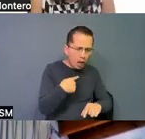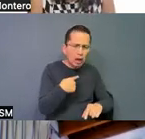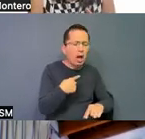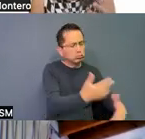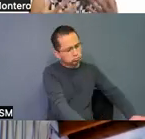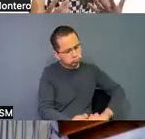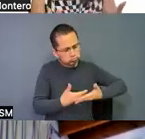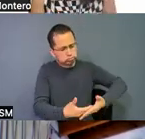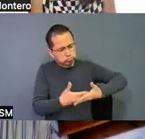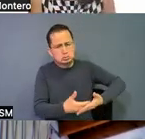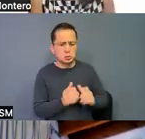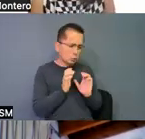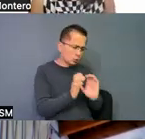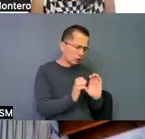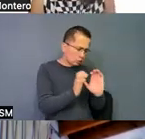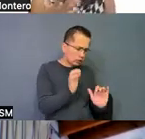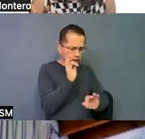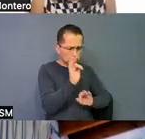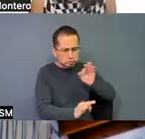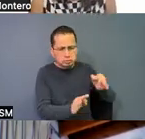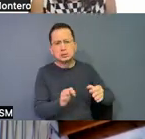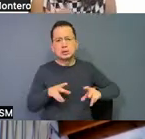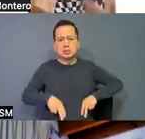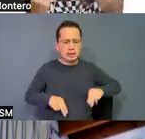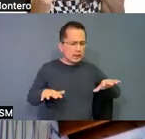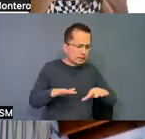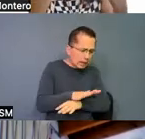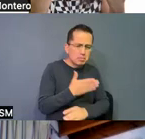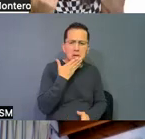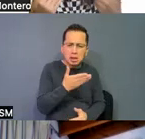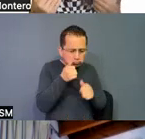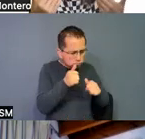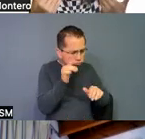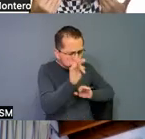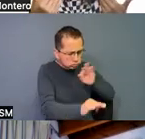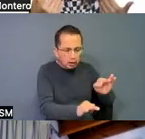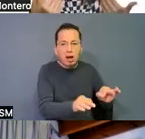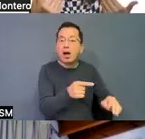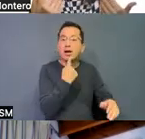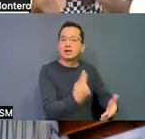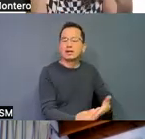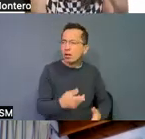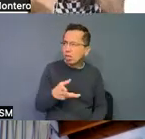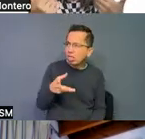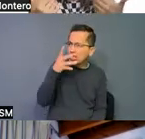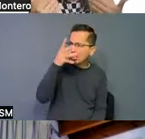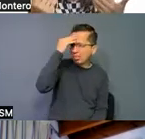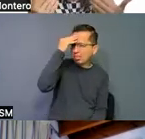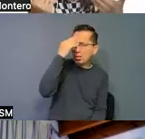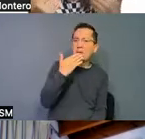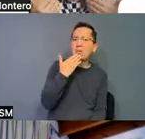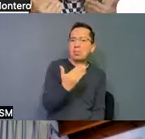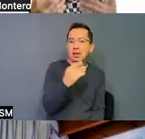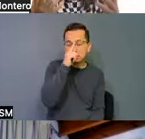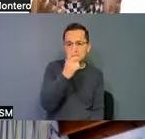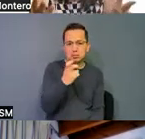the diaper, and they were, you know, didn't make a fuss out of that, then your unconscious mind and your nervous system learn